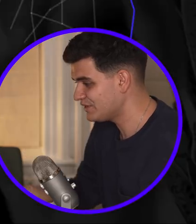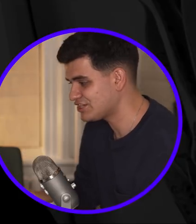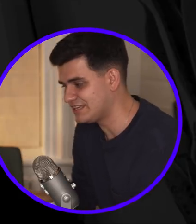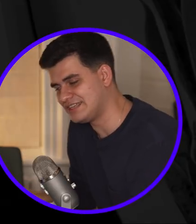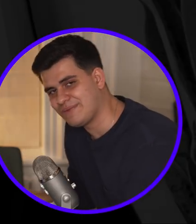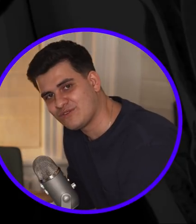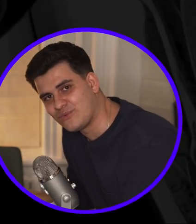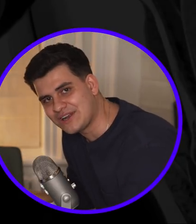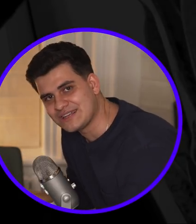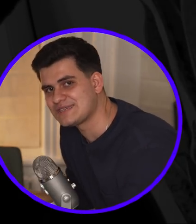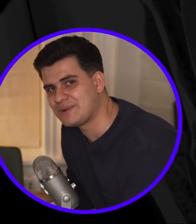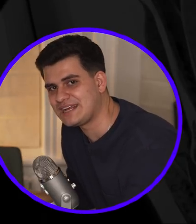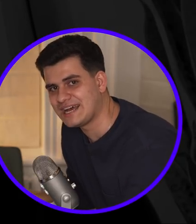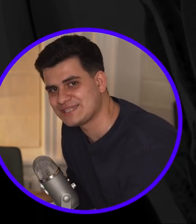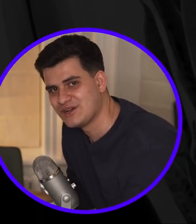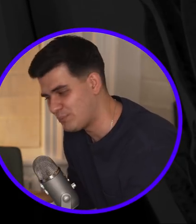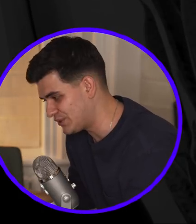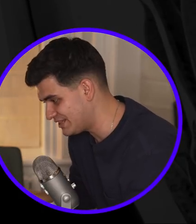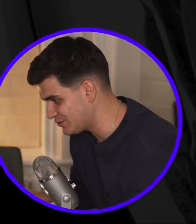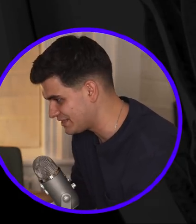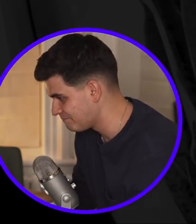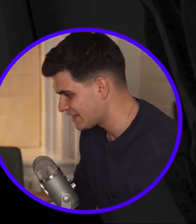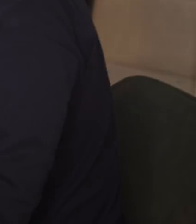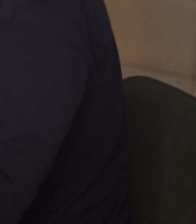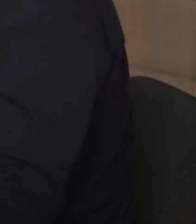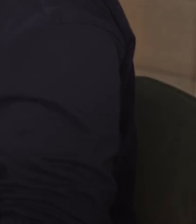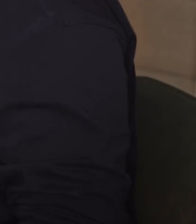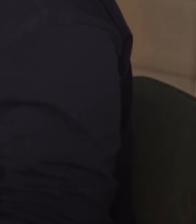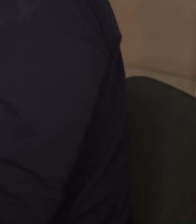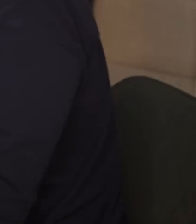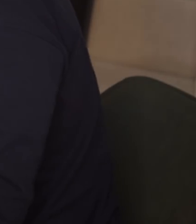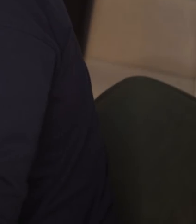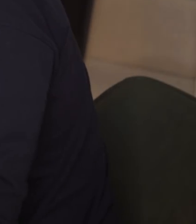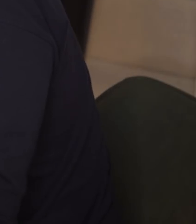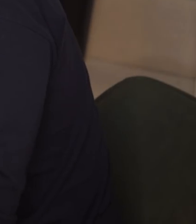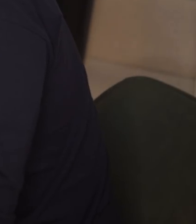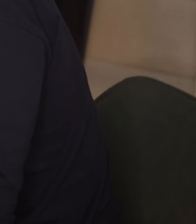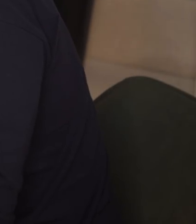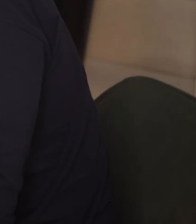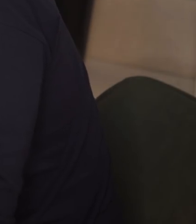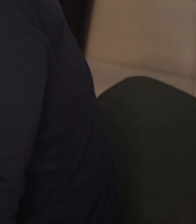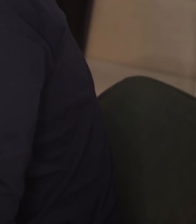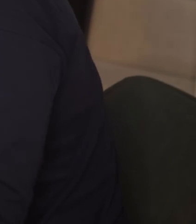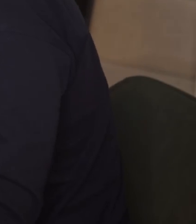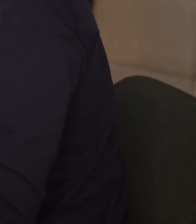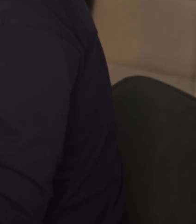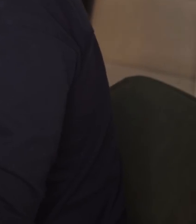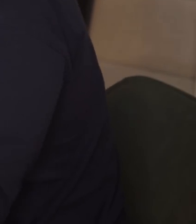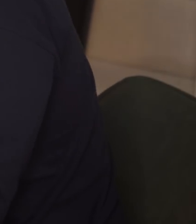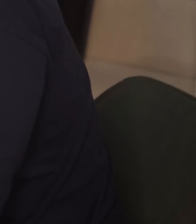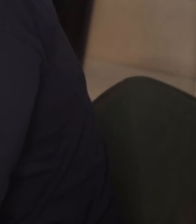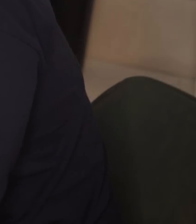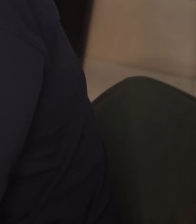just appreciate the amount of work that somebody has put into it. Now, this is the last website, and that's where I'm going to end this video. I